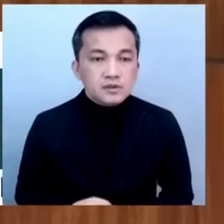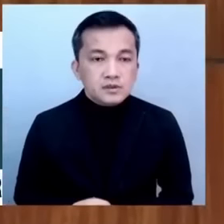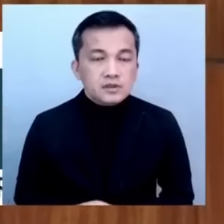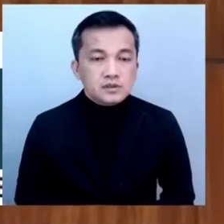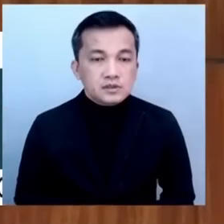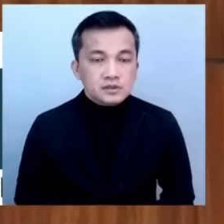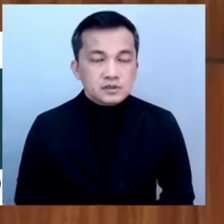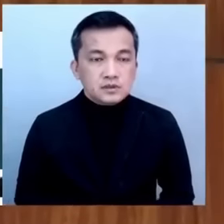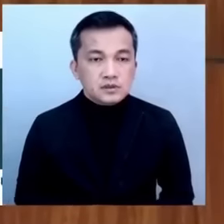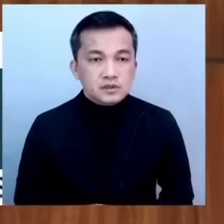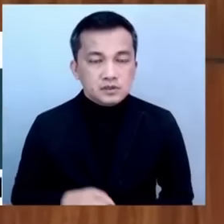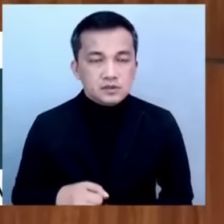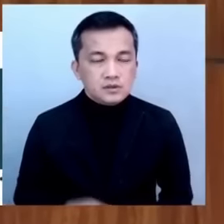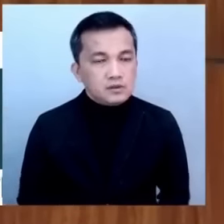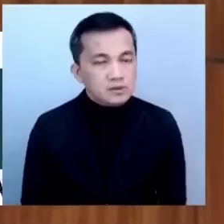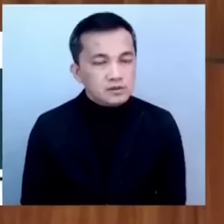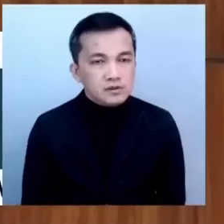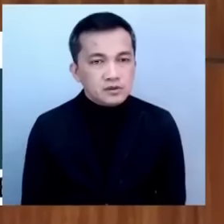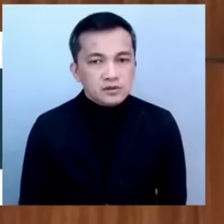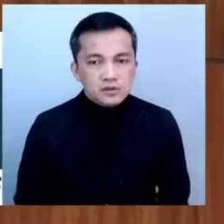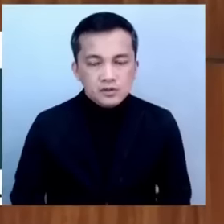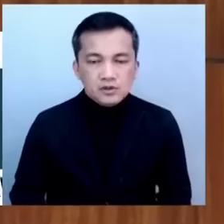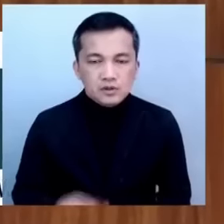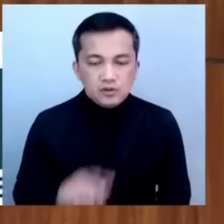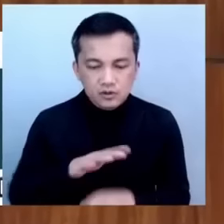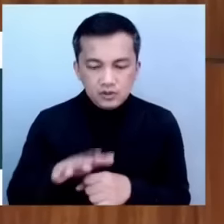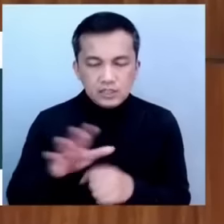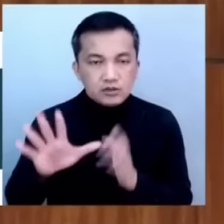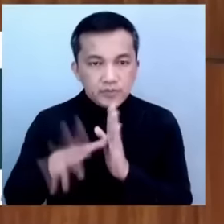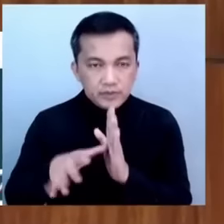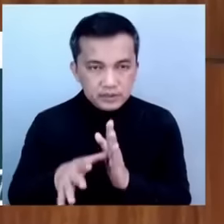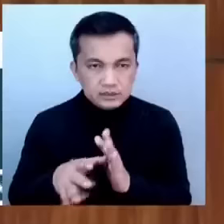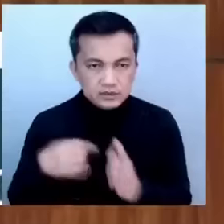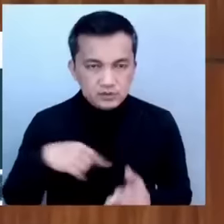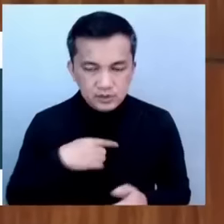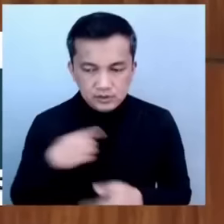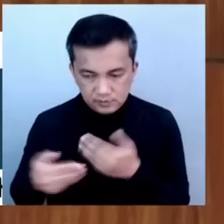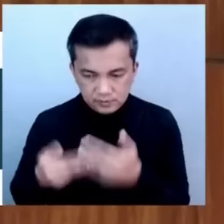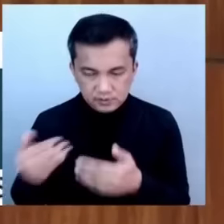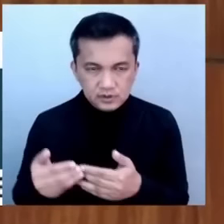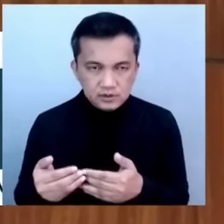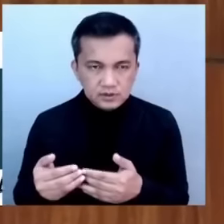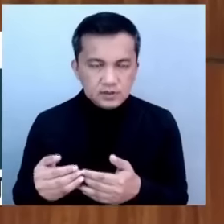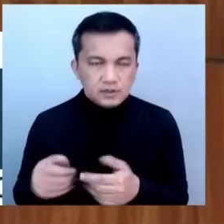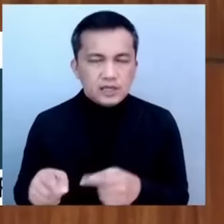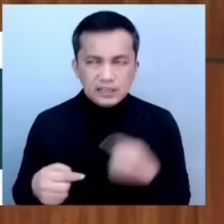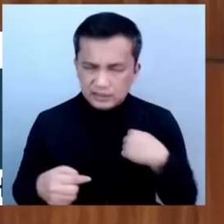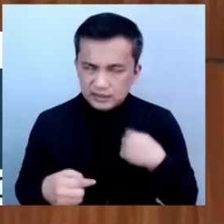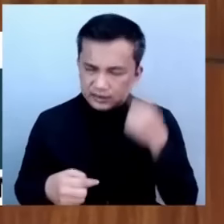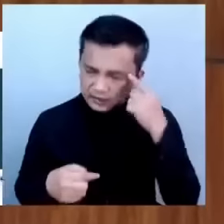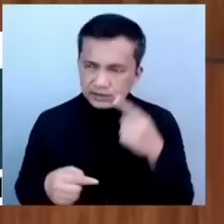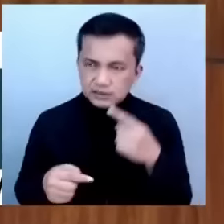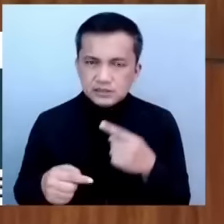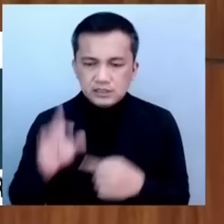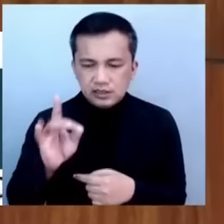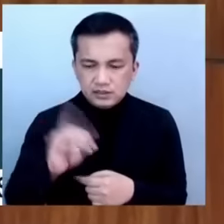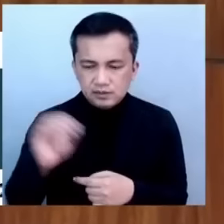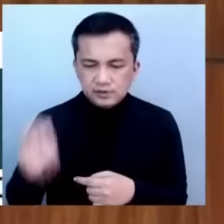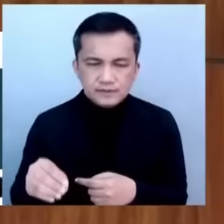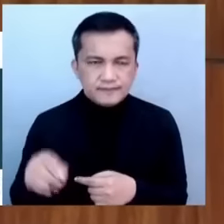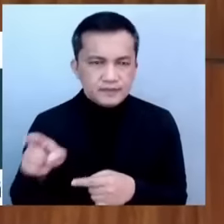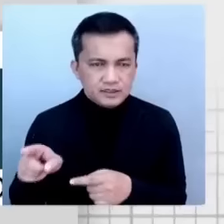to the local COMELEC region. We are in that process already. Pervasively, I think 80% of the country is already in